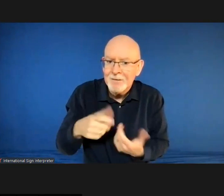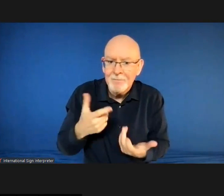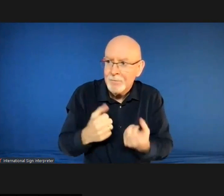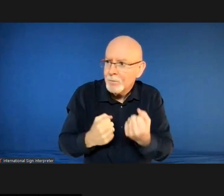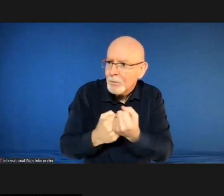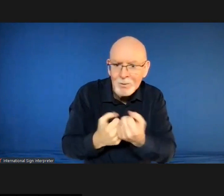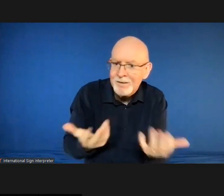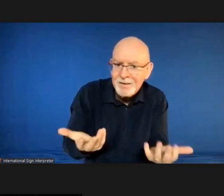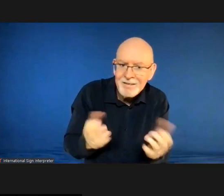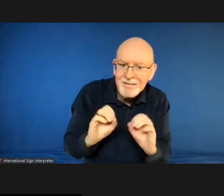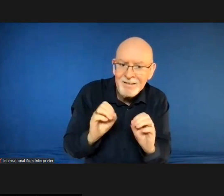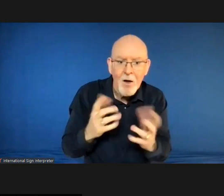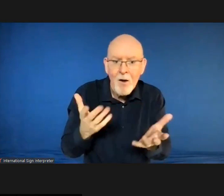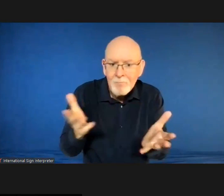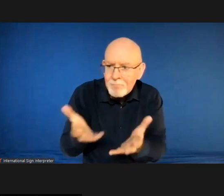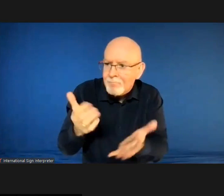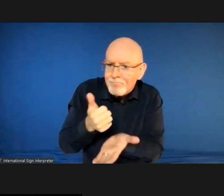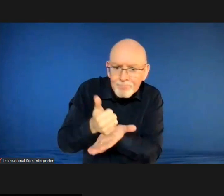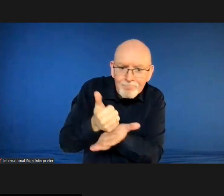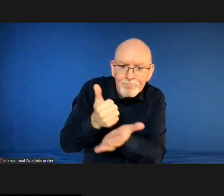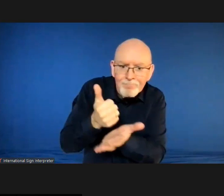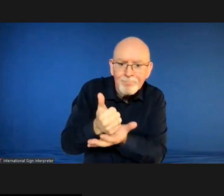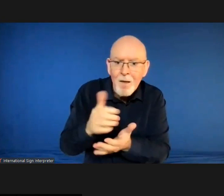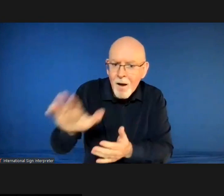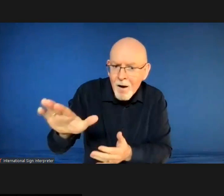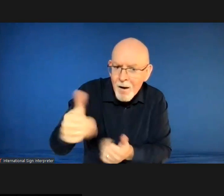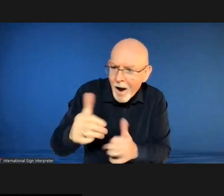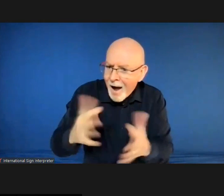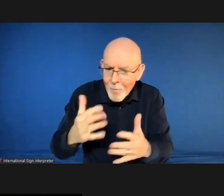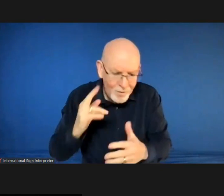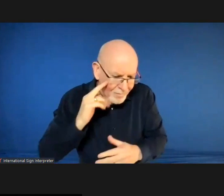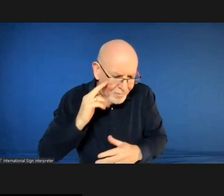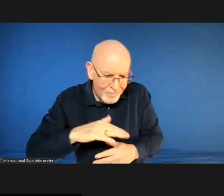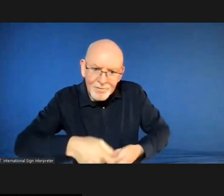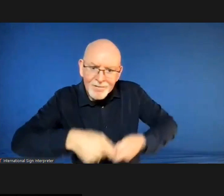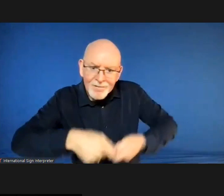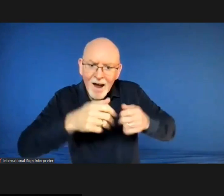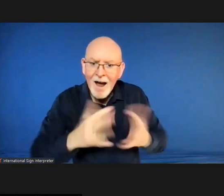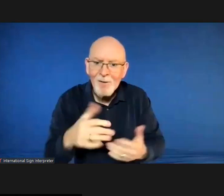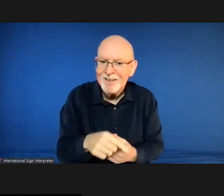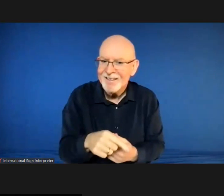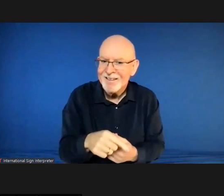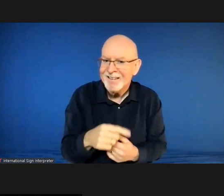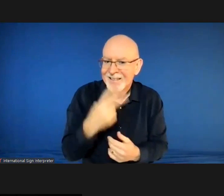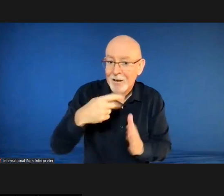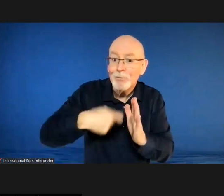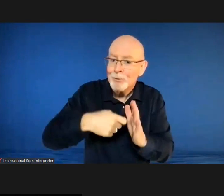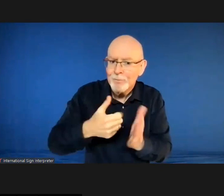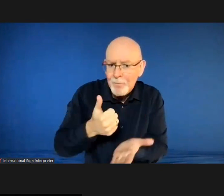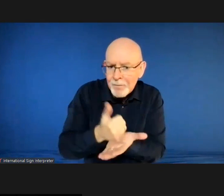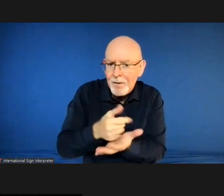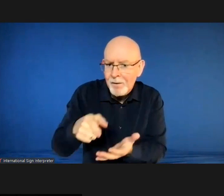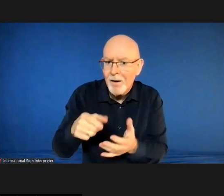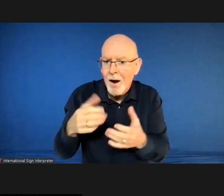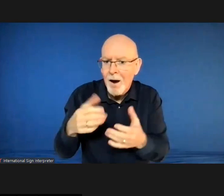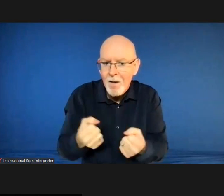gave a forum, brought in deaf parents of deaf children from these different villages together, created a